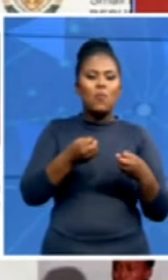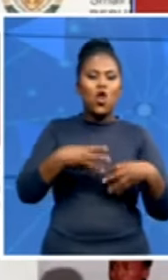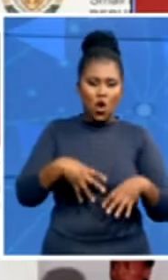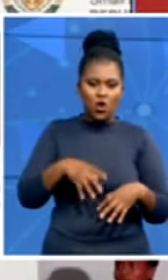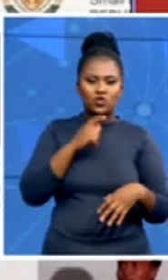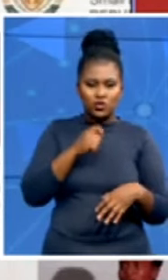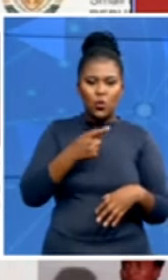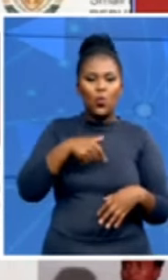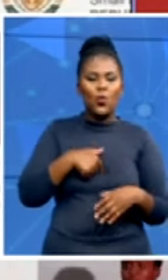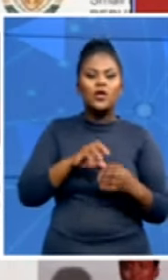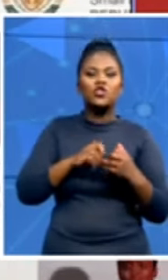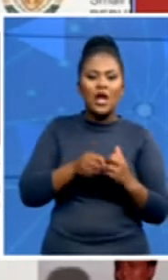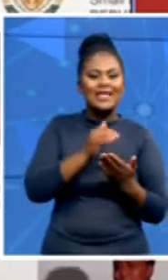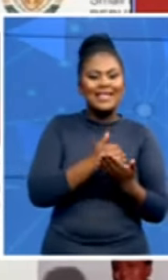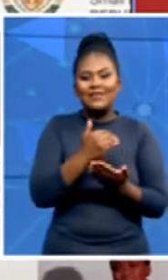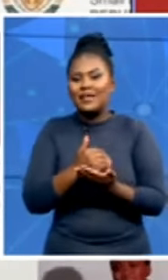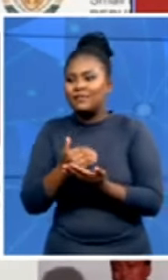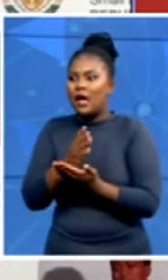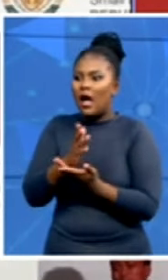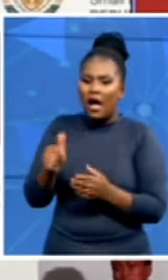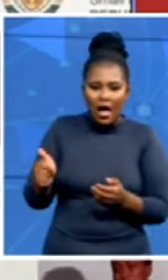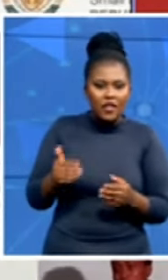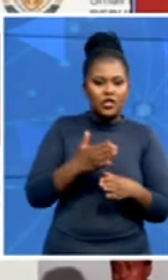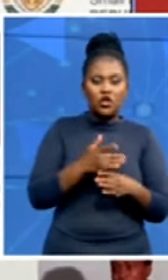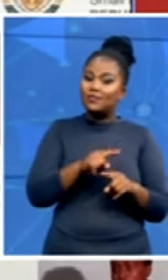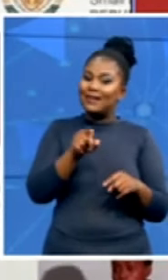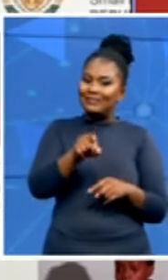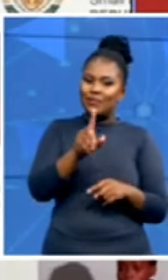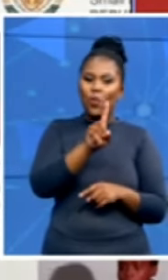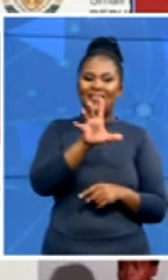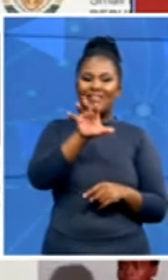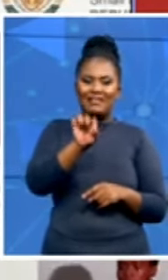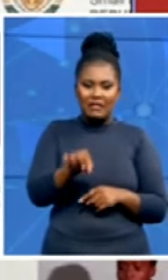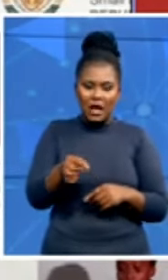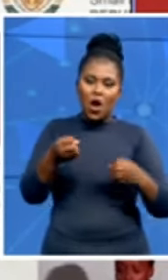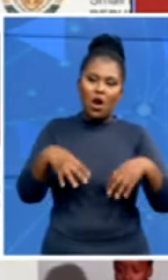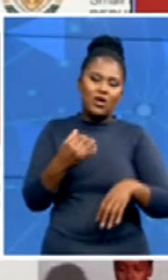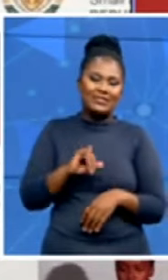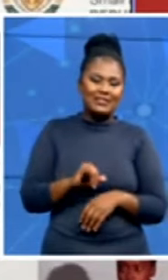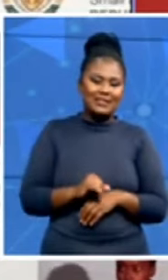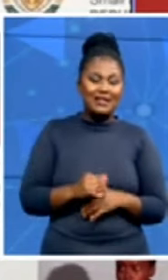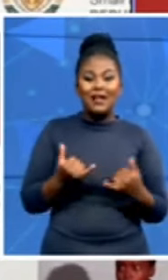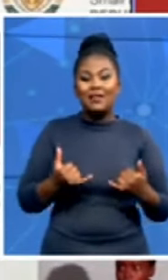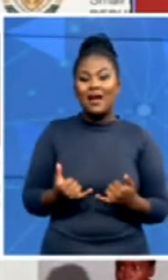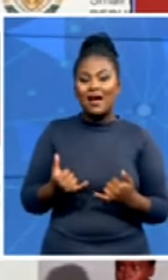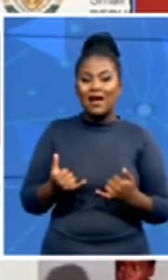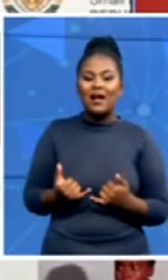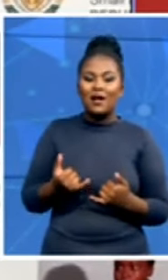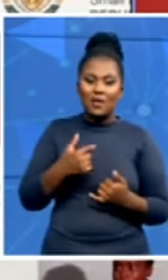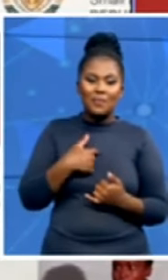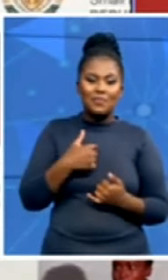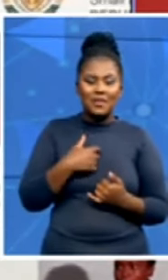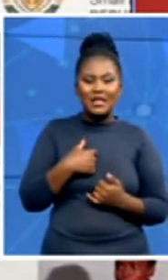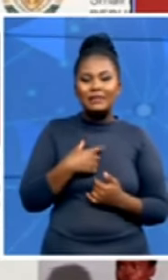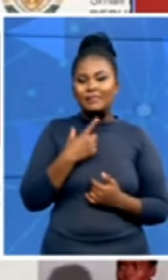means it's a very negative impact. If I were to then, on the categories in terms of the retail shops, that are there, about 800